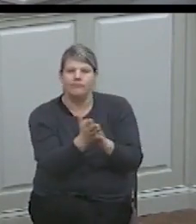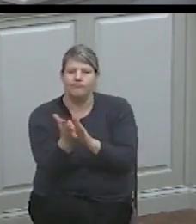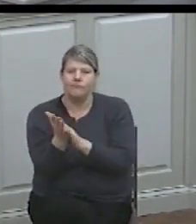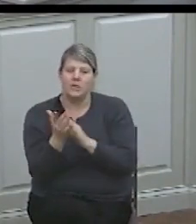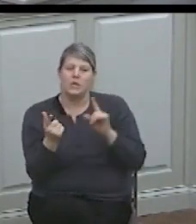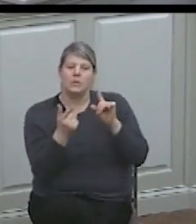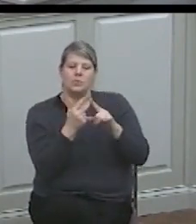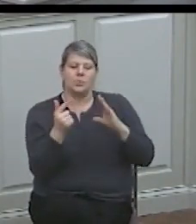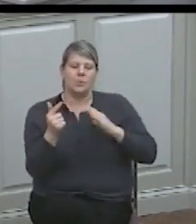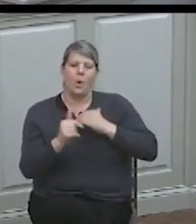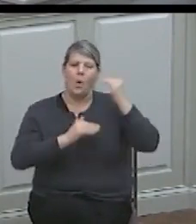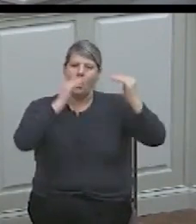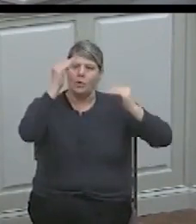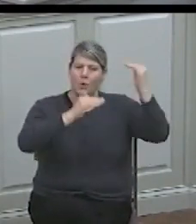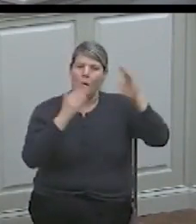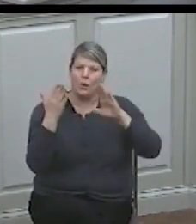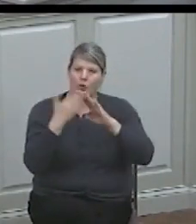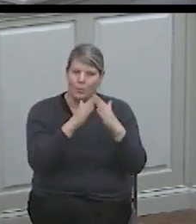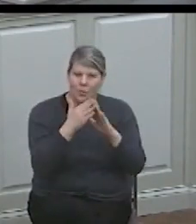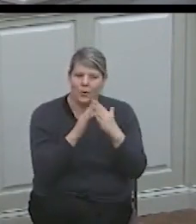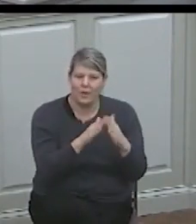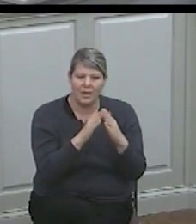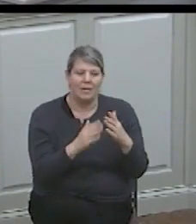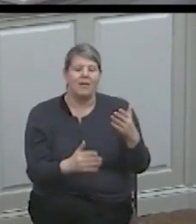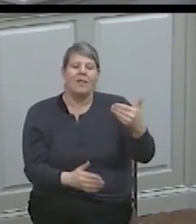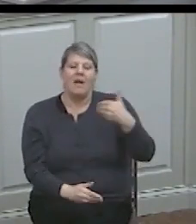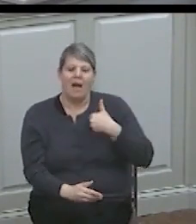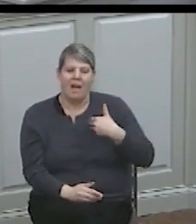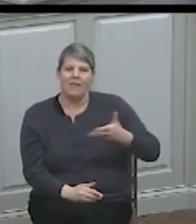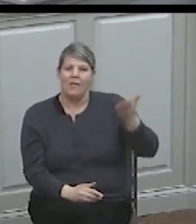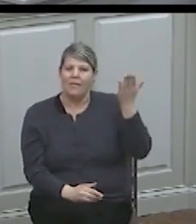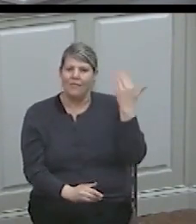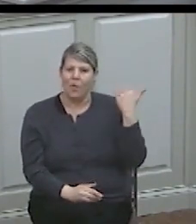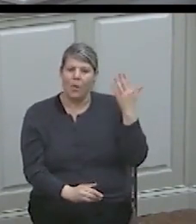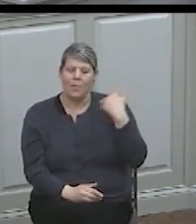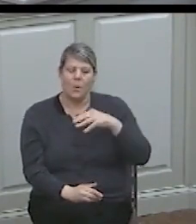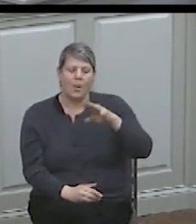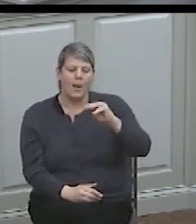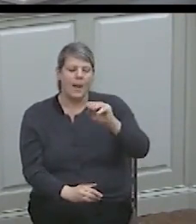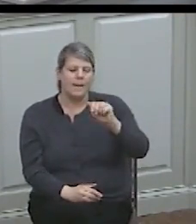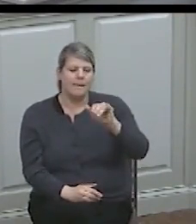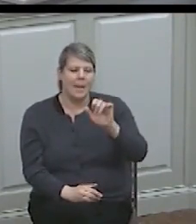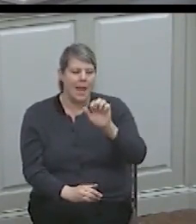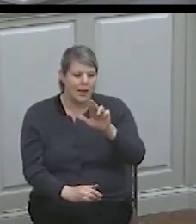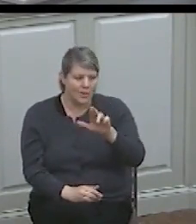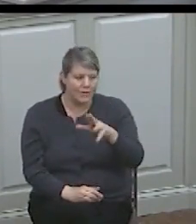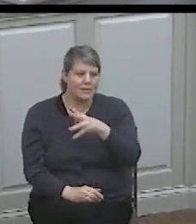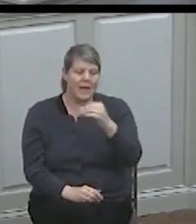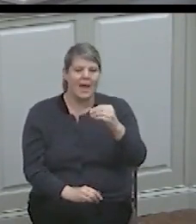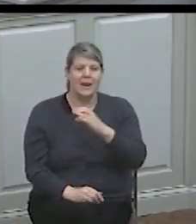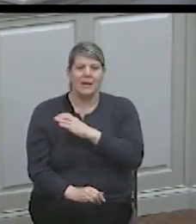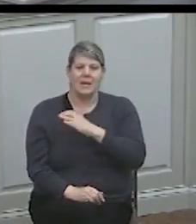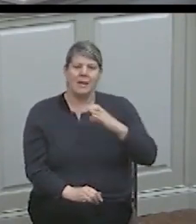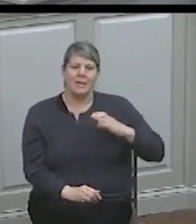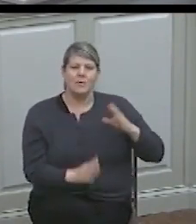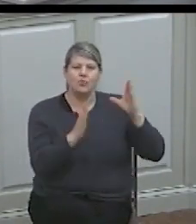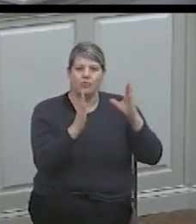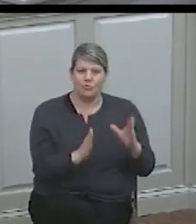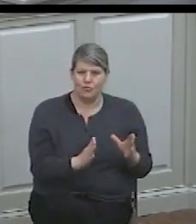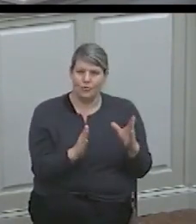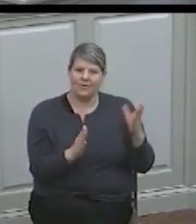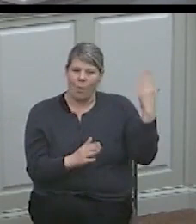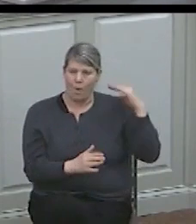an adult community that have been former mayors and city commissioners that are still involved in some of our committees around